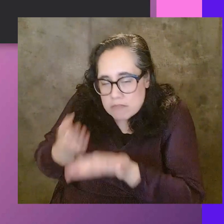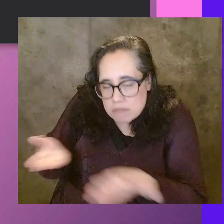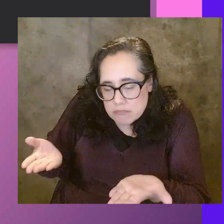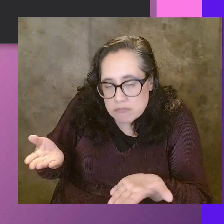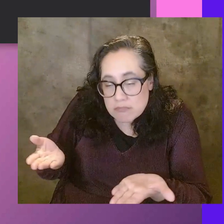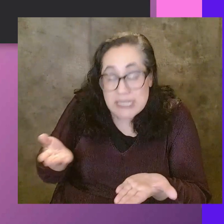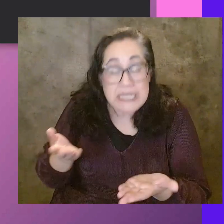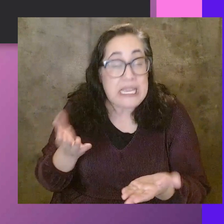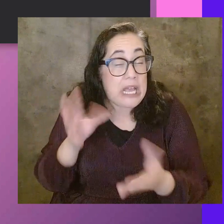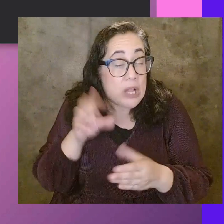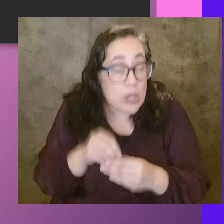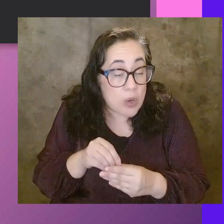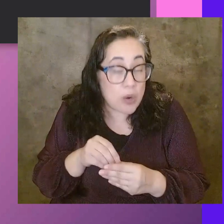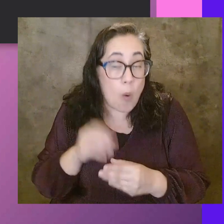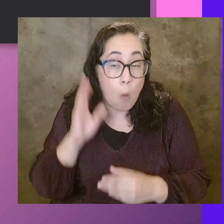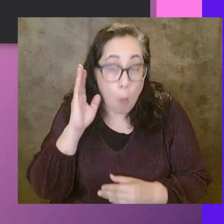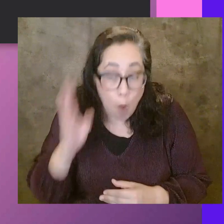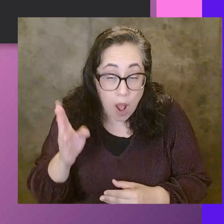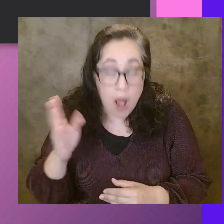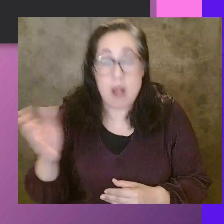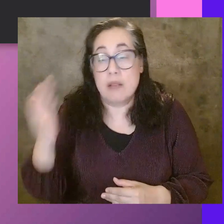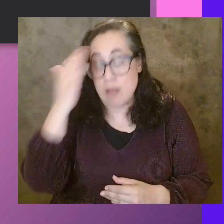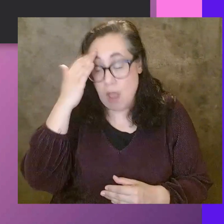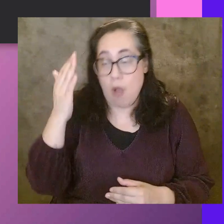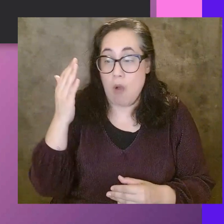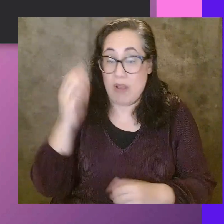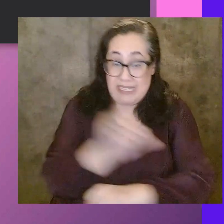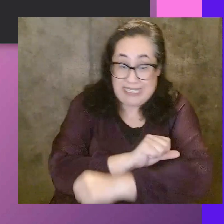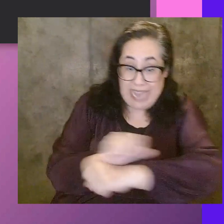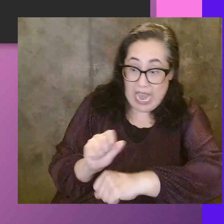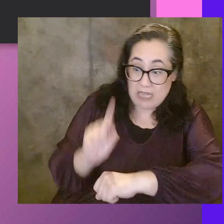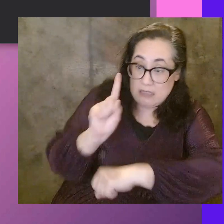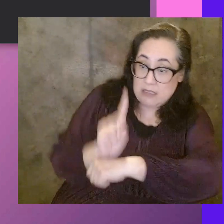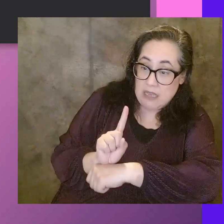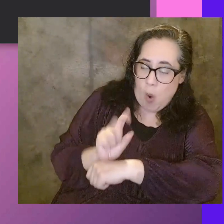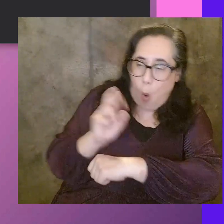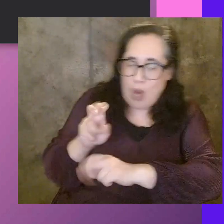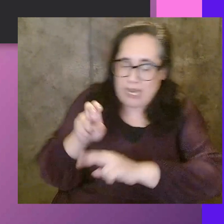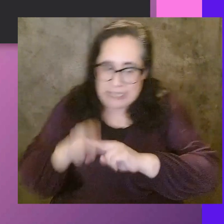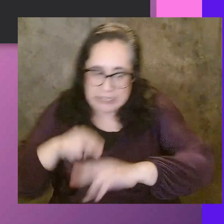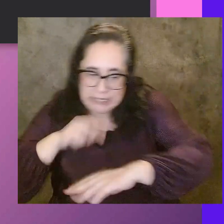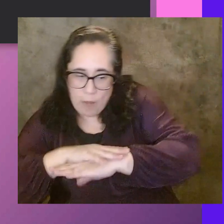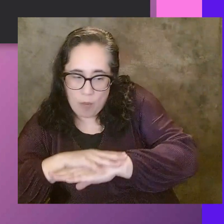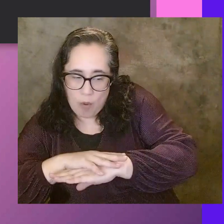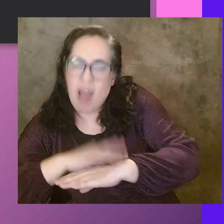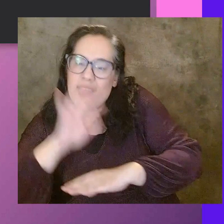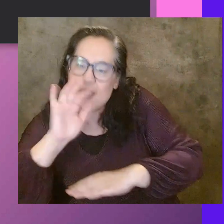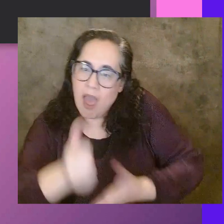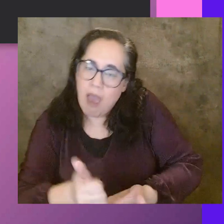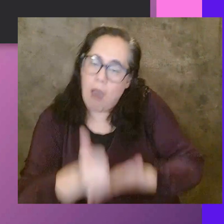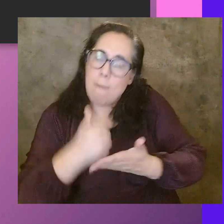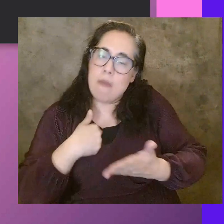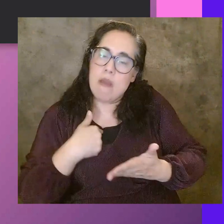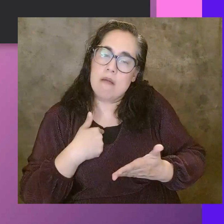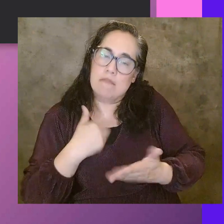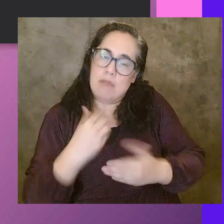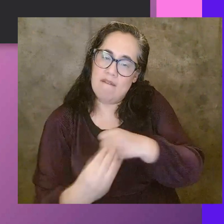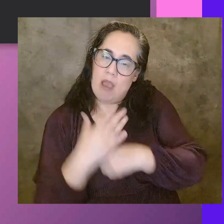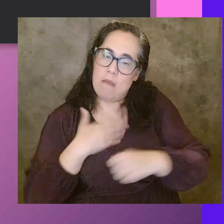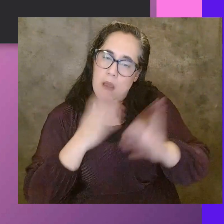materials. Even knowing whether I'll be standing on a stage or sitting at a conference table affects how I